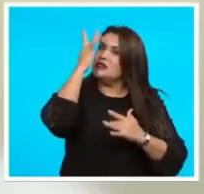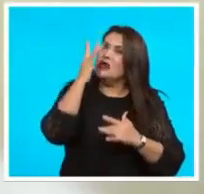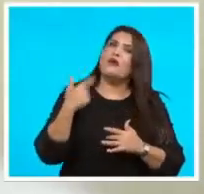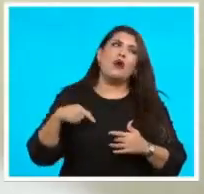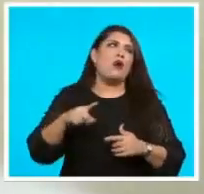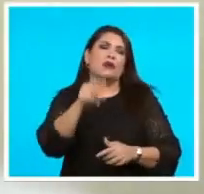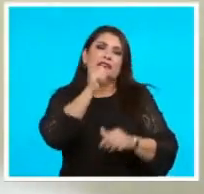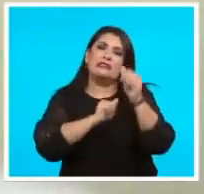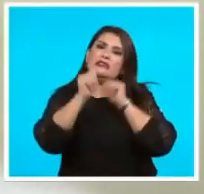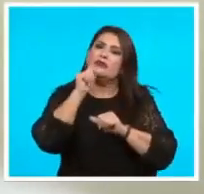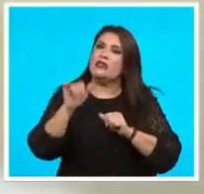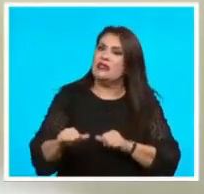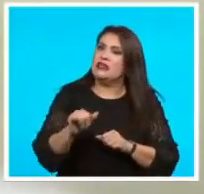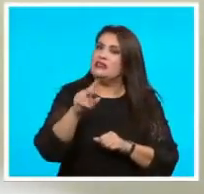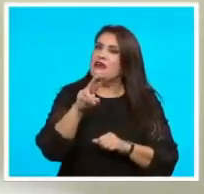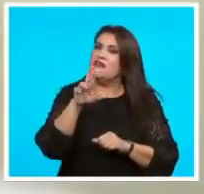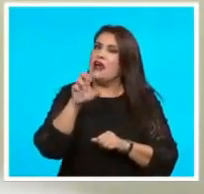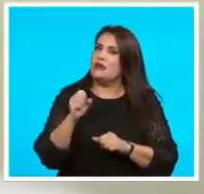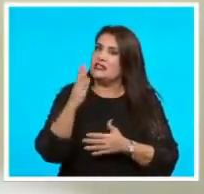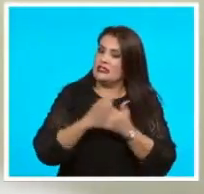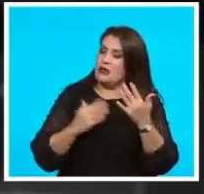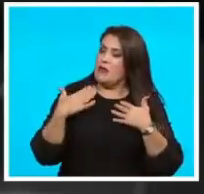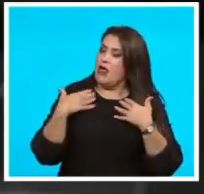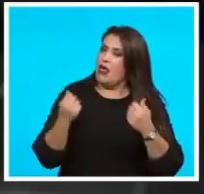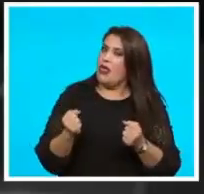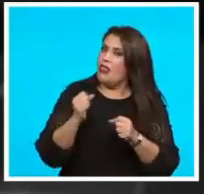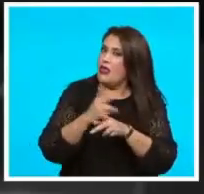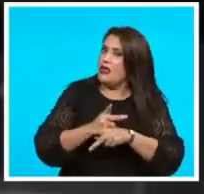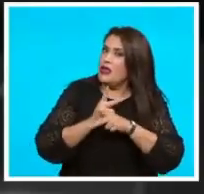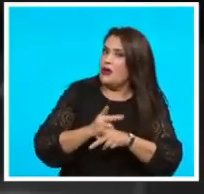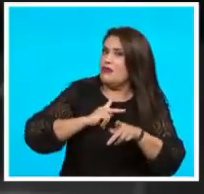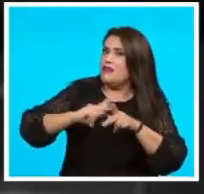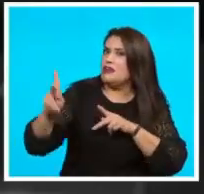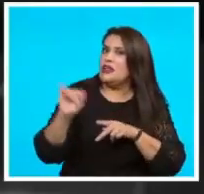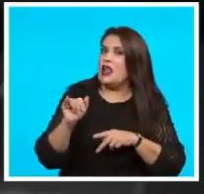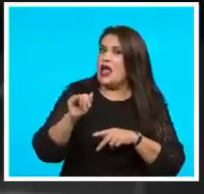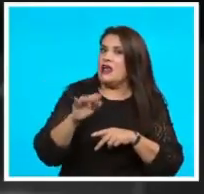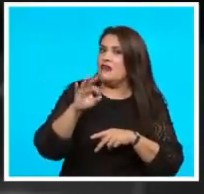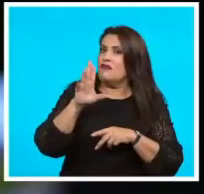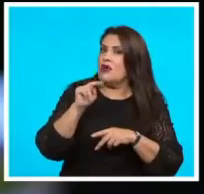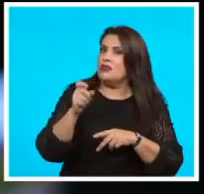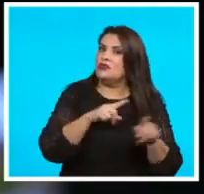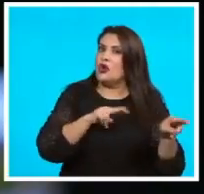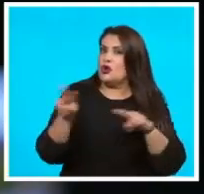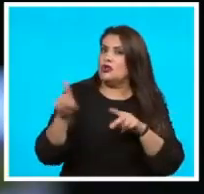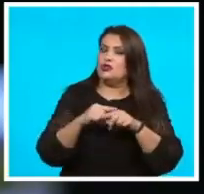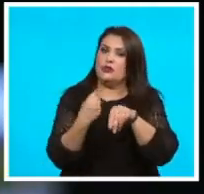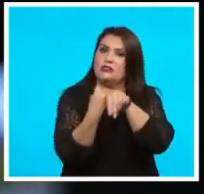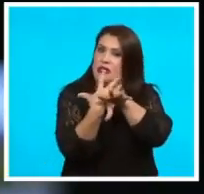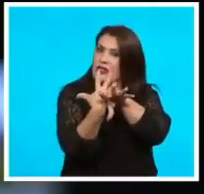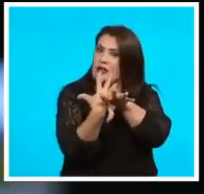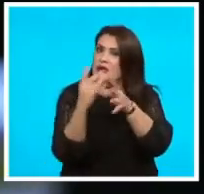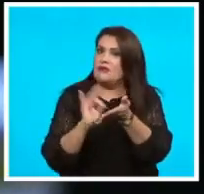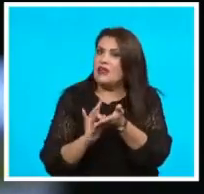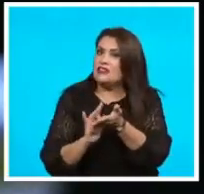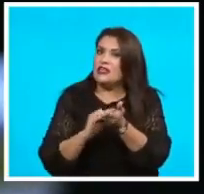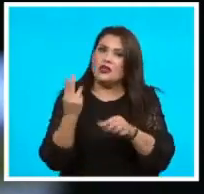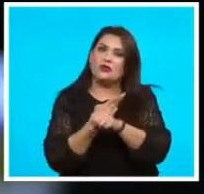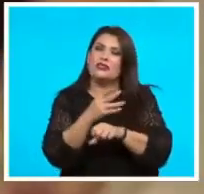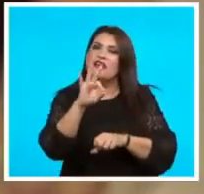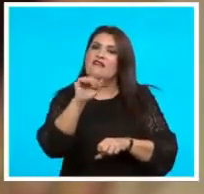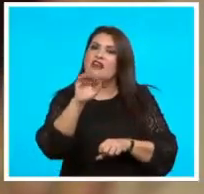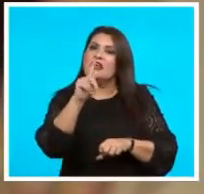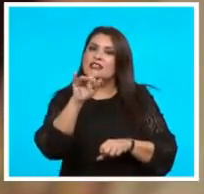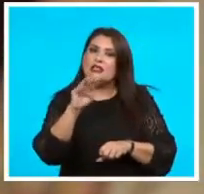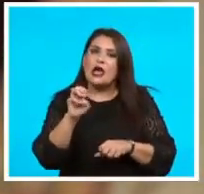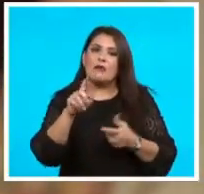deal with the virus, some healthcare professionals, like Pinero Fuentes, are turning to telemedicine, using FaceTime or apps like